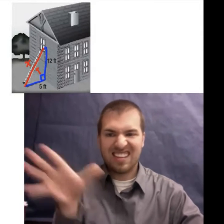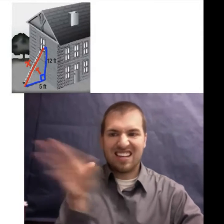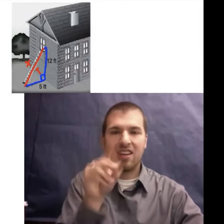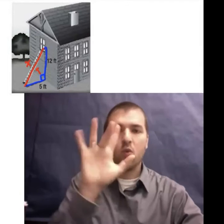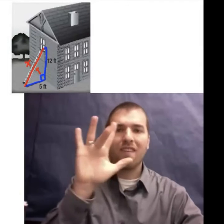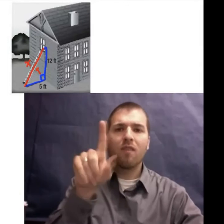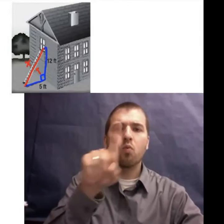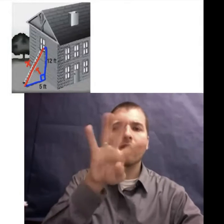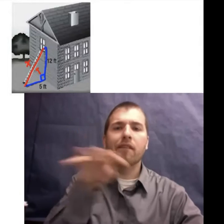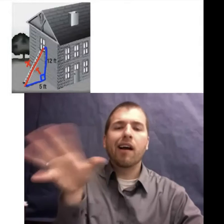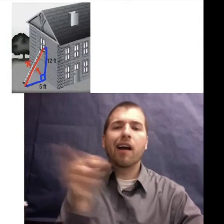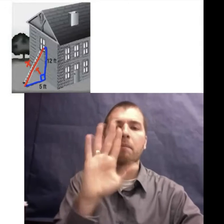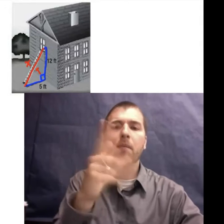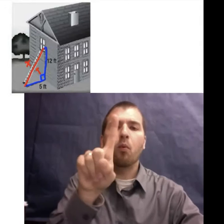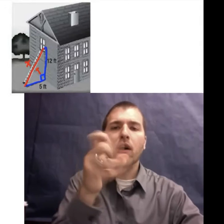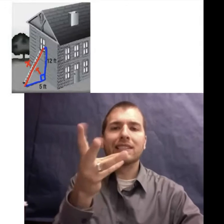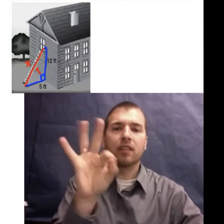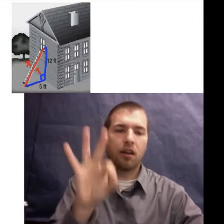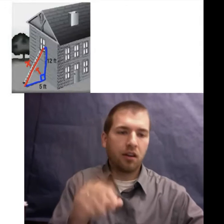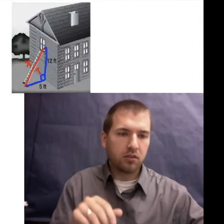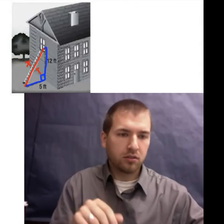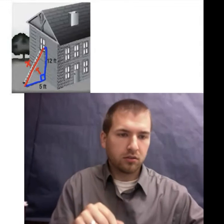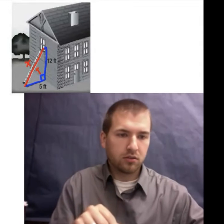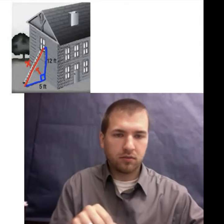x squared, because we don't know.